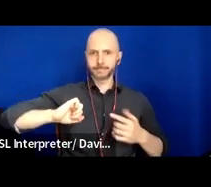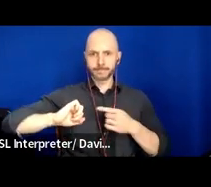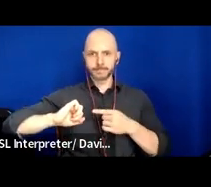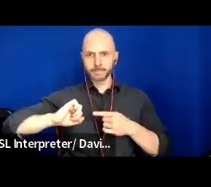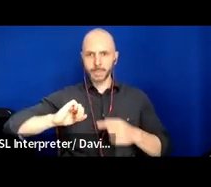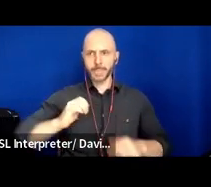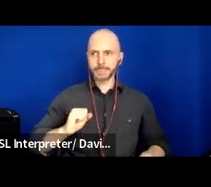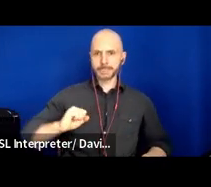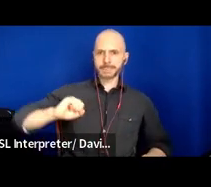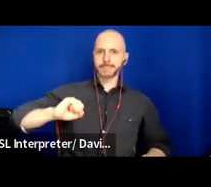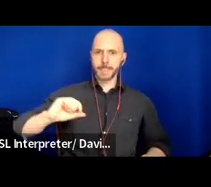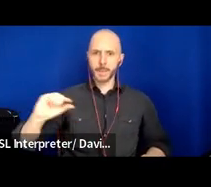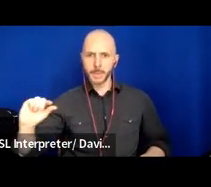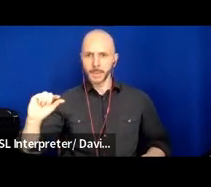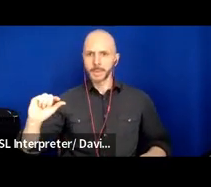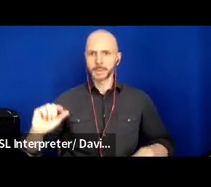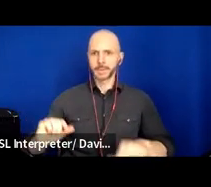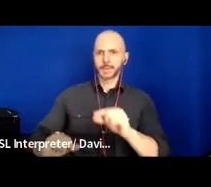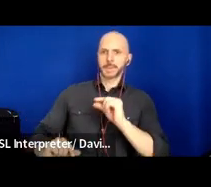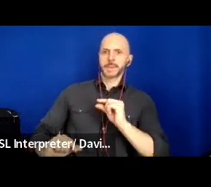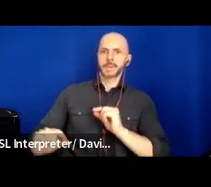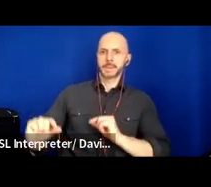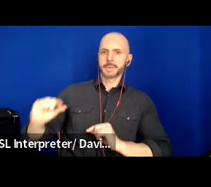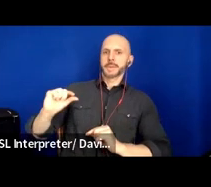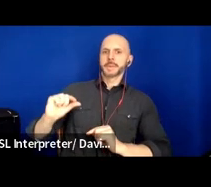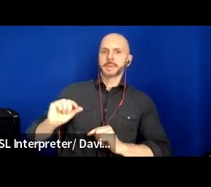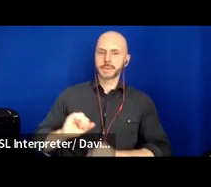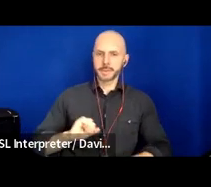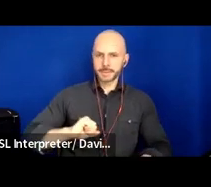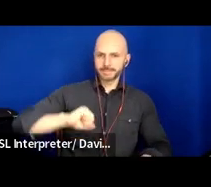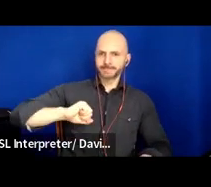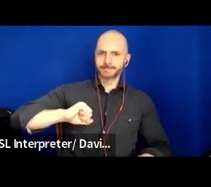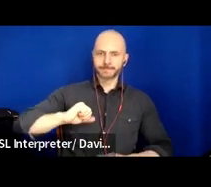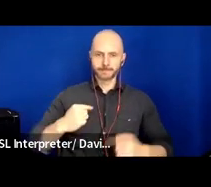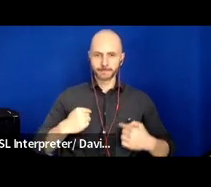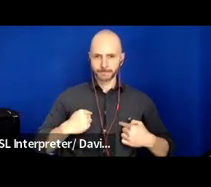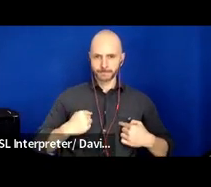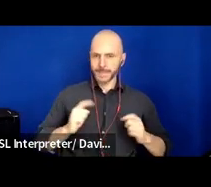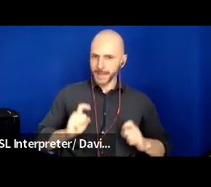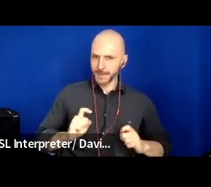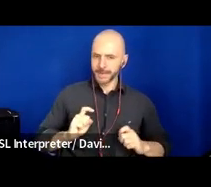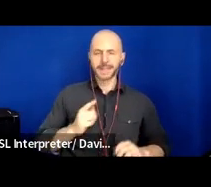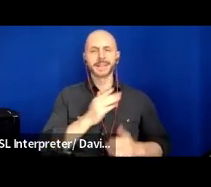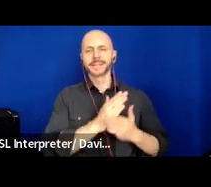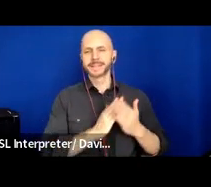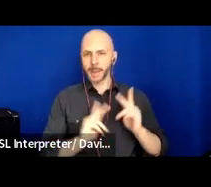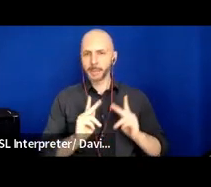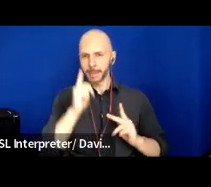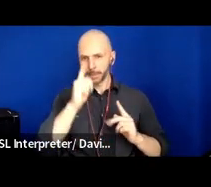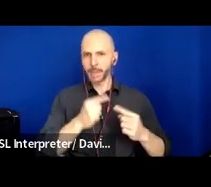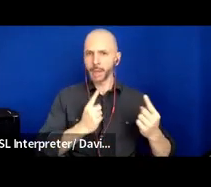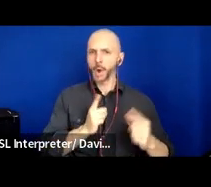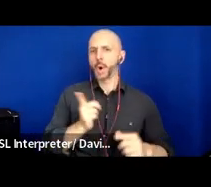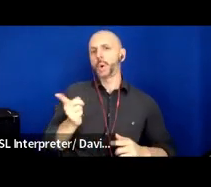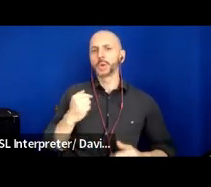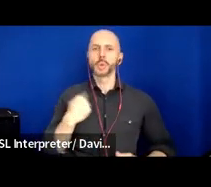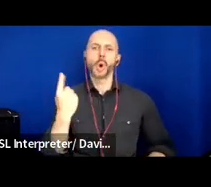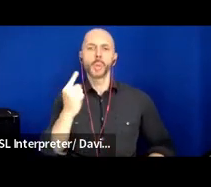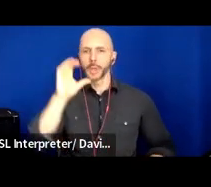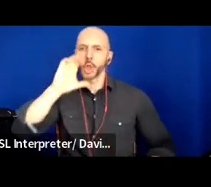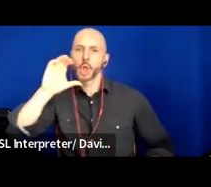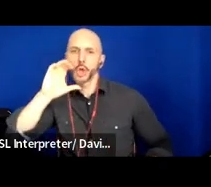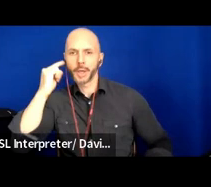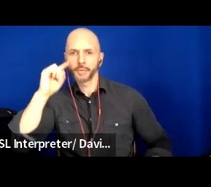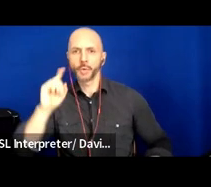because to be caught unawares, right? It's kind of like any of you who are going into, think of people going to a construction site, right? And that's what it feels like for some of